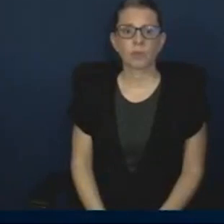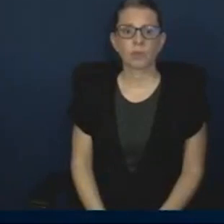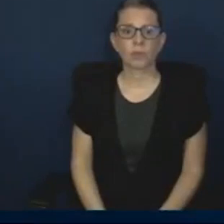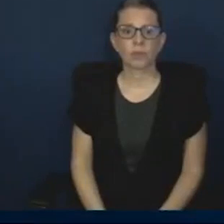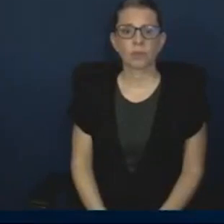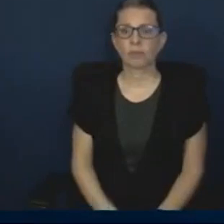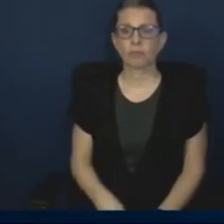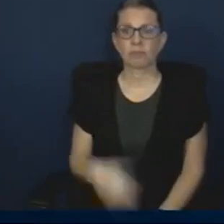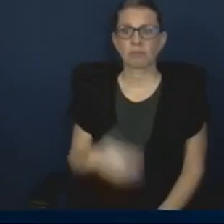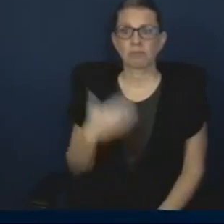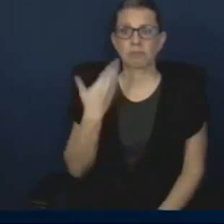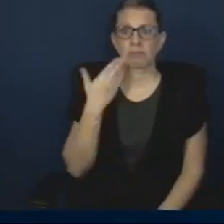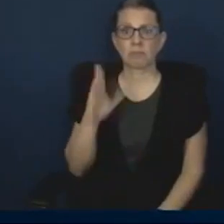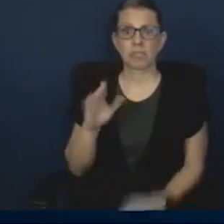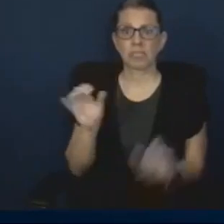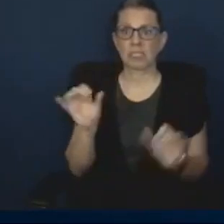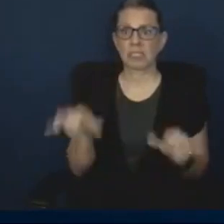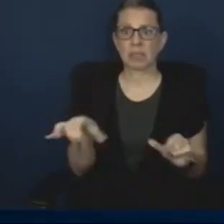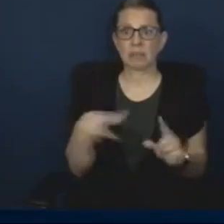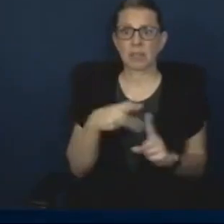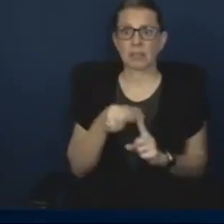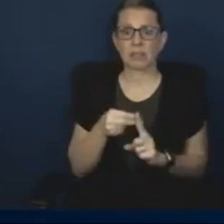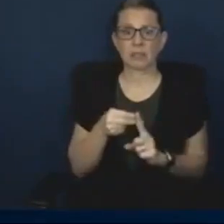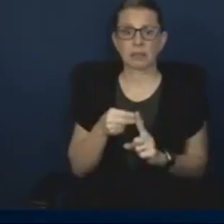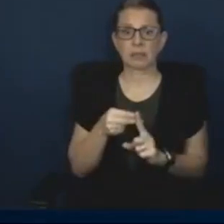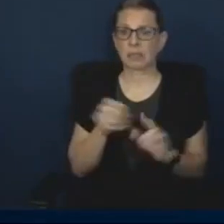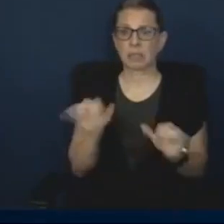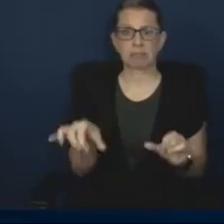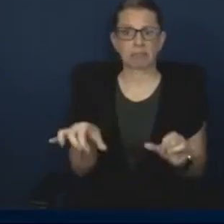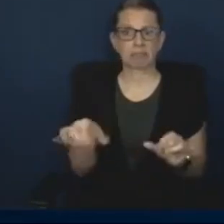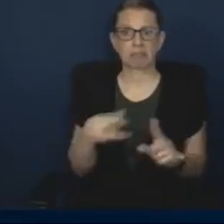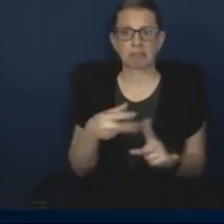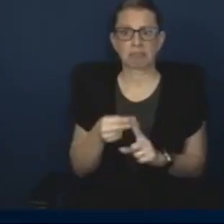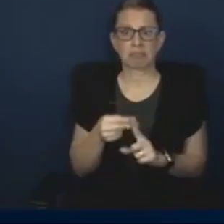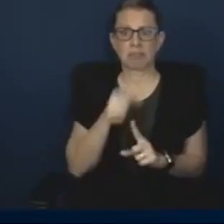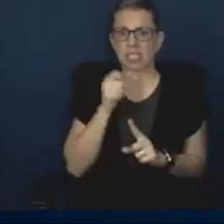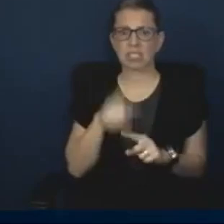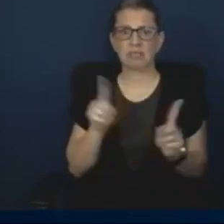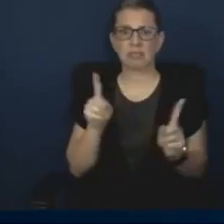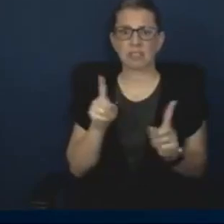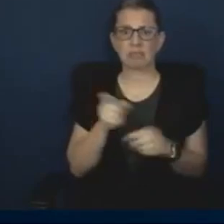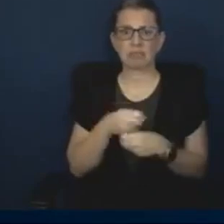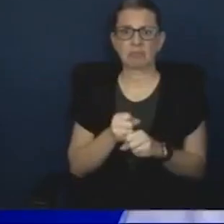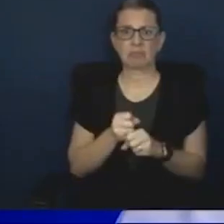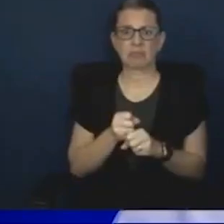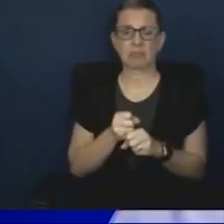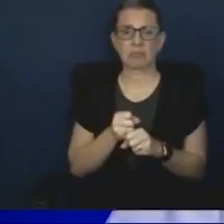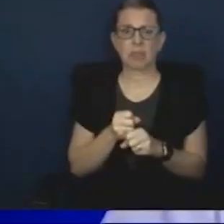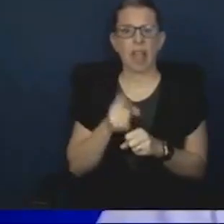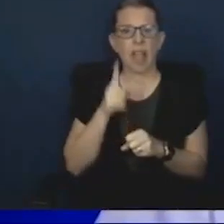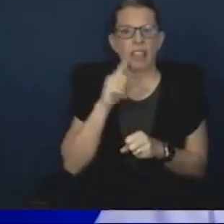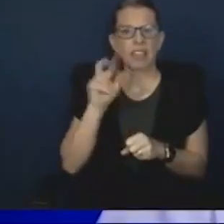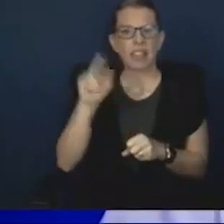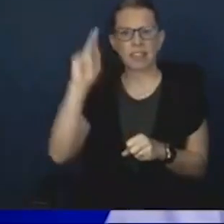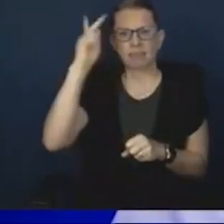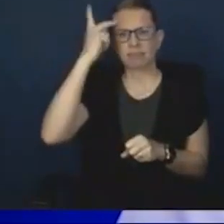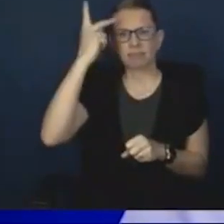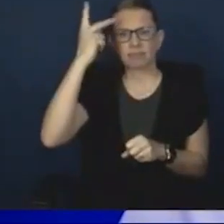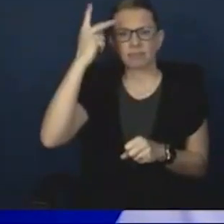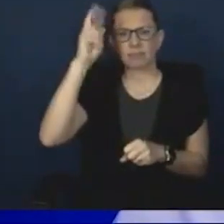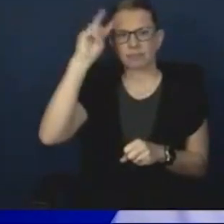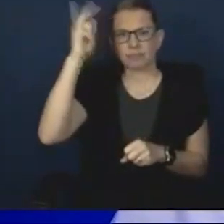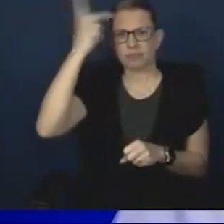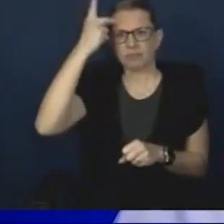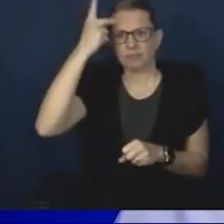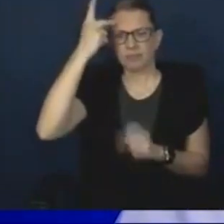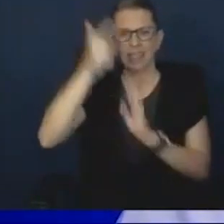I don't think it's any different. Vaccine. It's just a name. Yeah. It's the same vaccine. Yeah, I think that was a point of misinformation and legalese that was going around. There